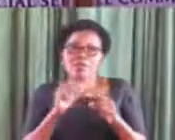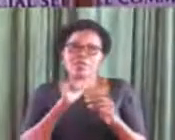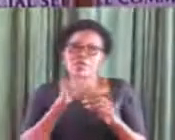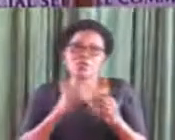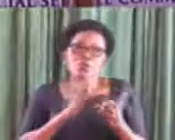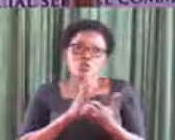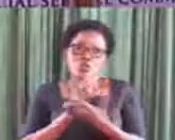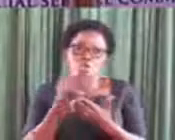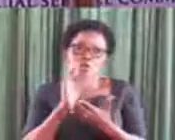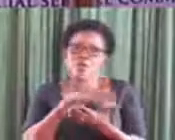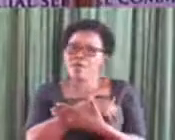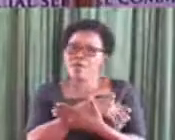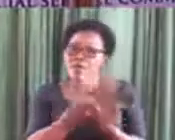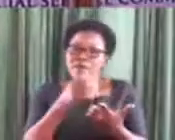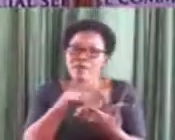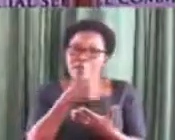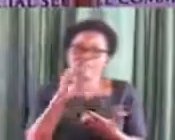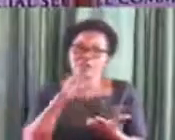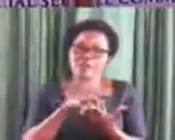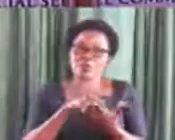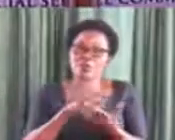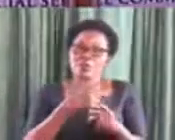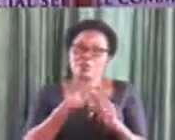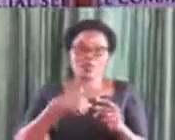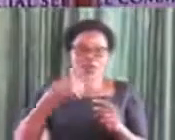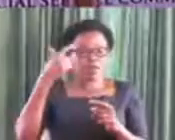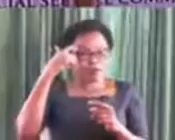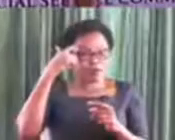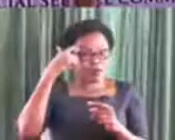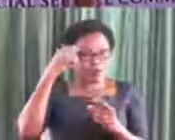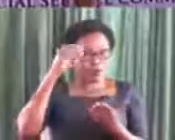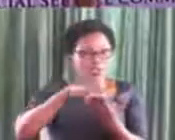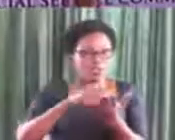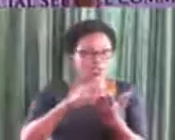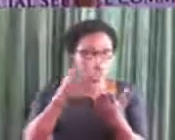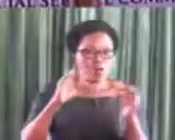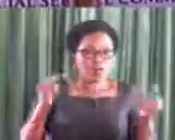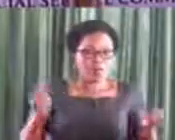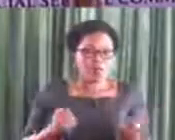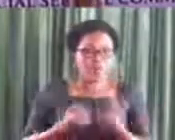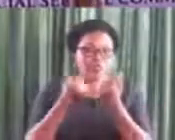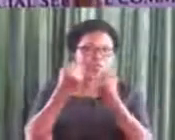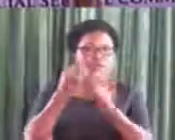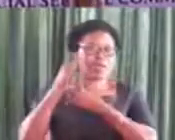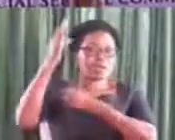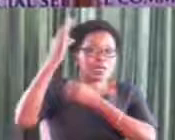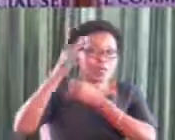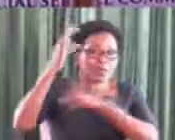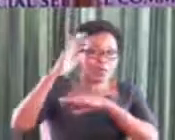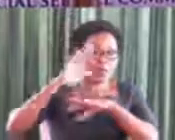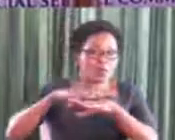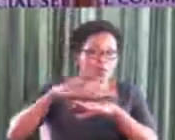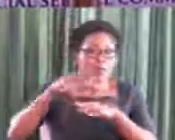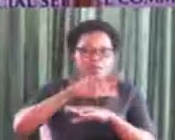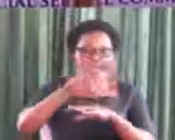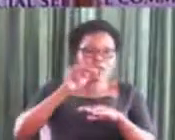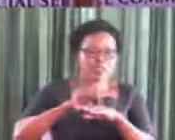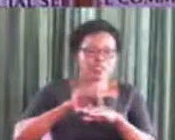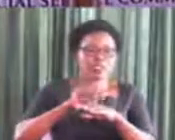other circumstances, but I think a state of emergency, depending on the nature of the